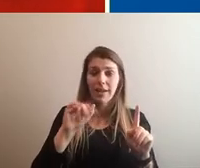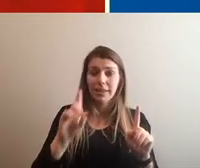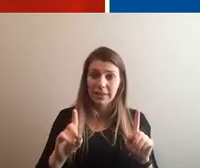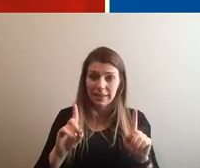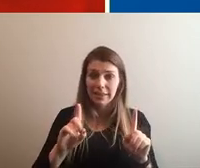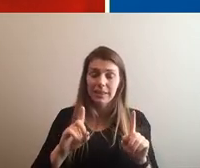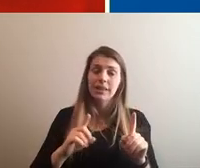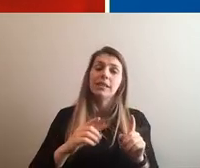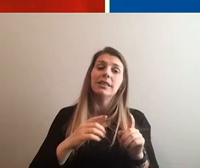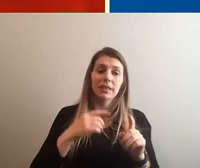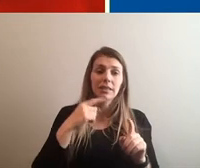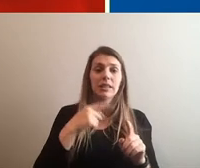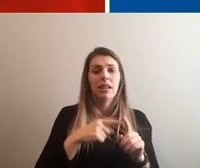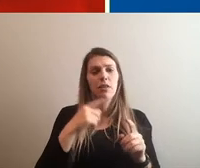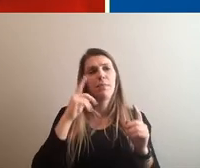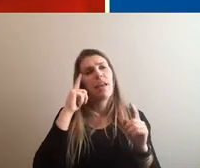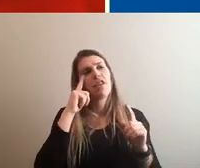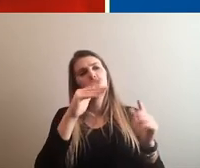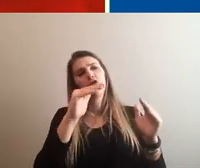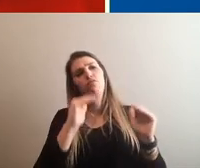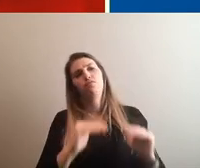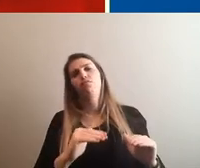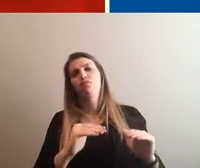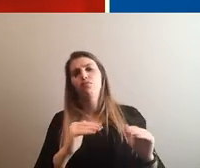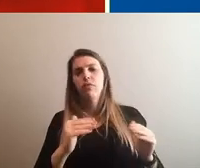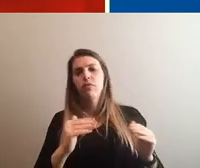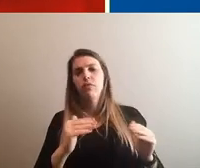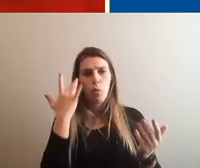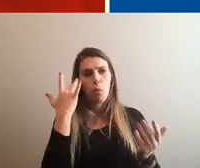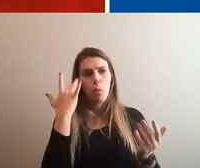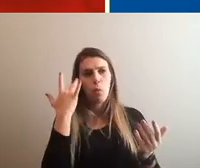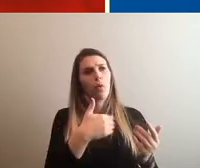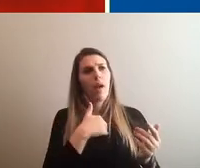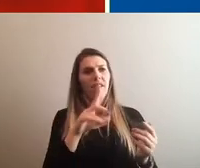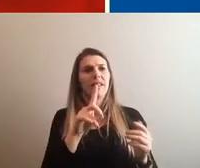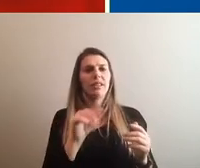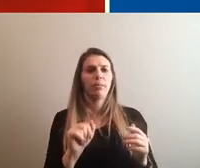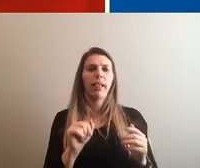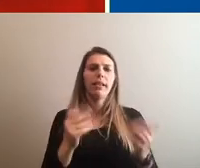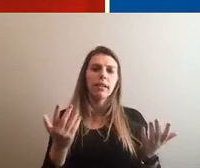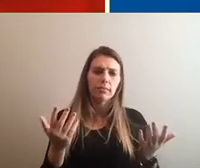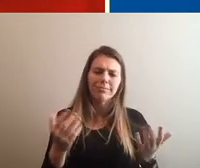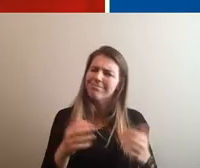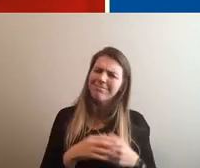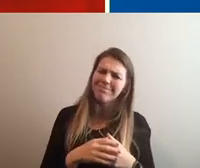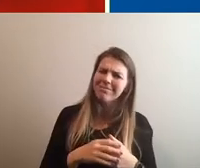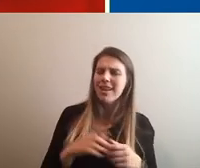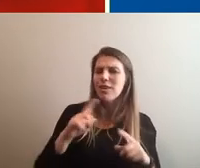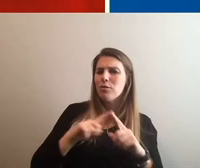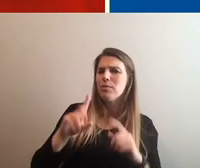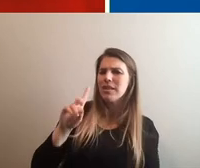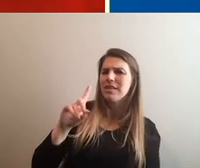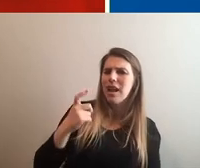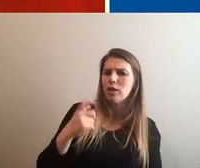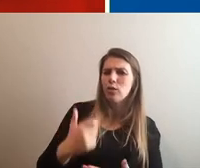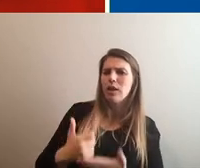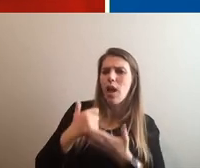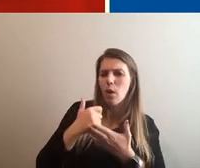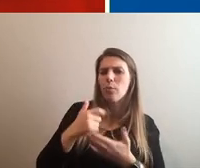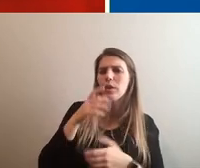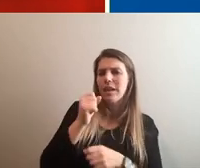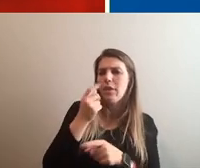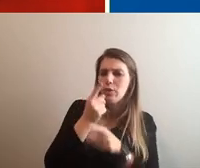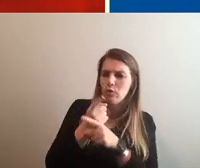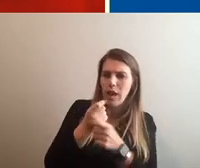people do have low expectations just because you have a disability. The diagnosis helps you get the